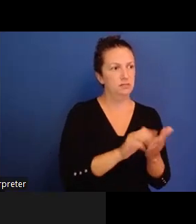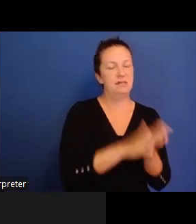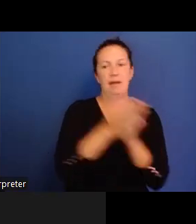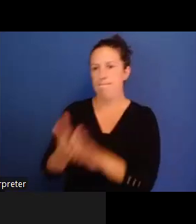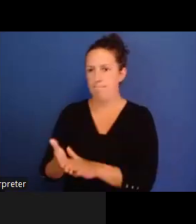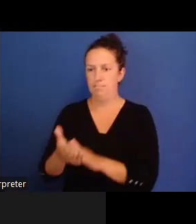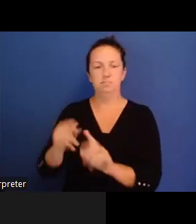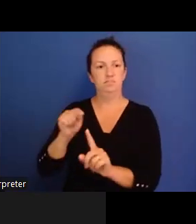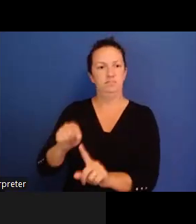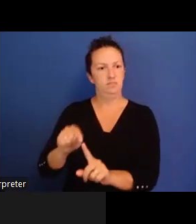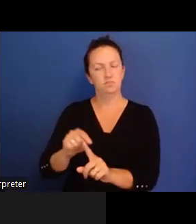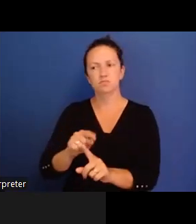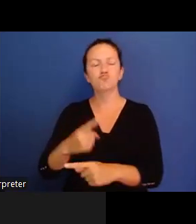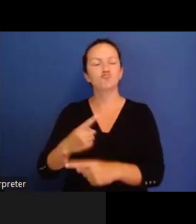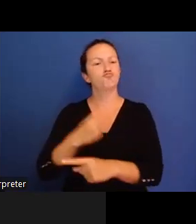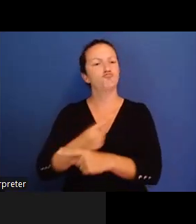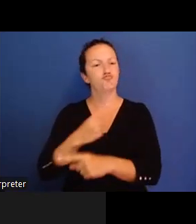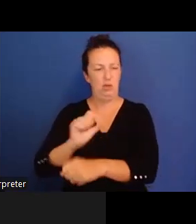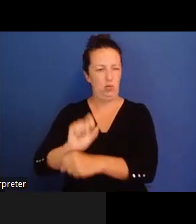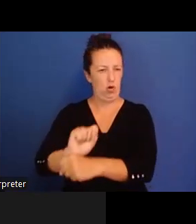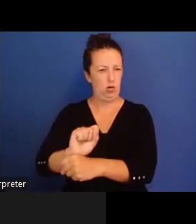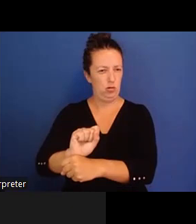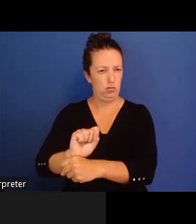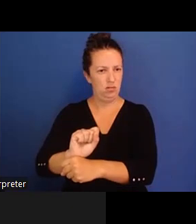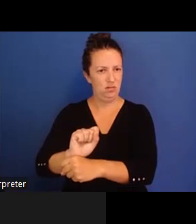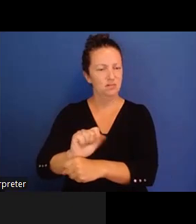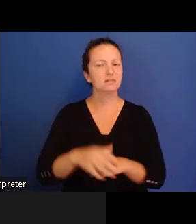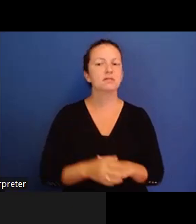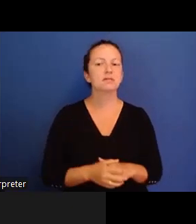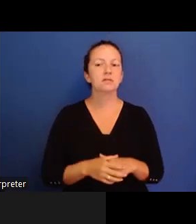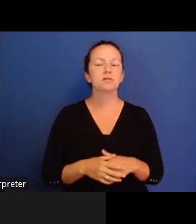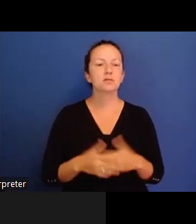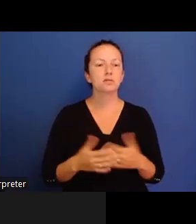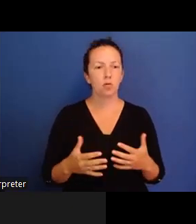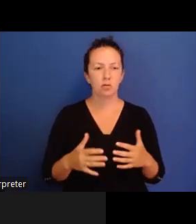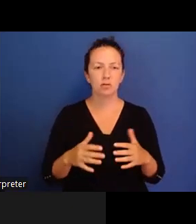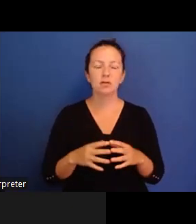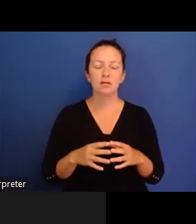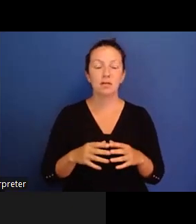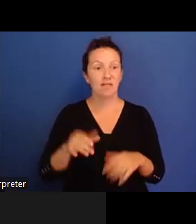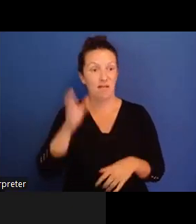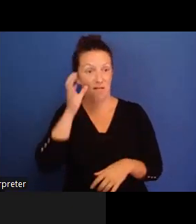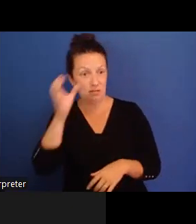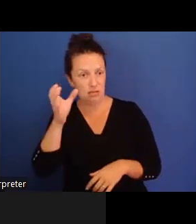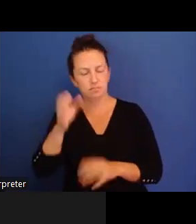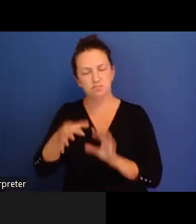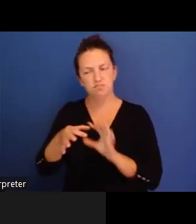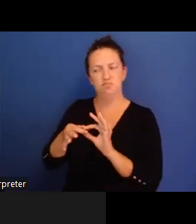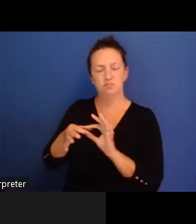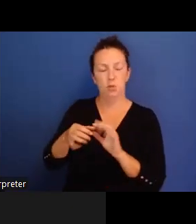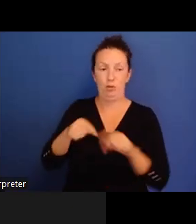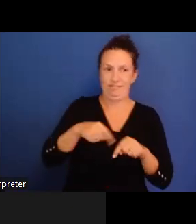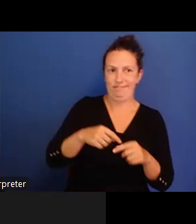and civilian work. So this idea sort of flows from some of the work he did, and